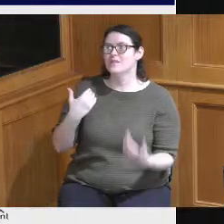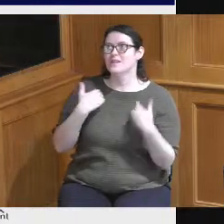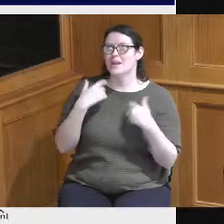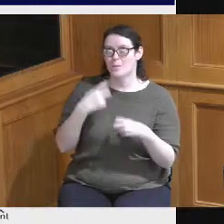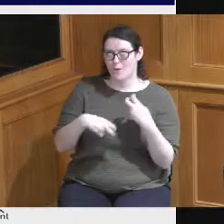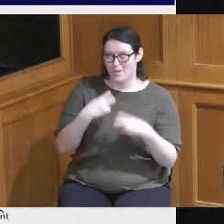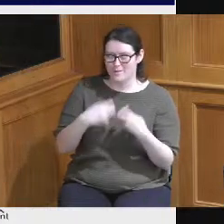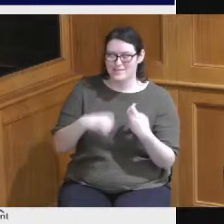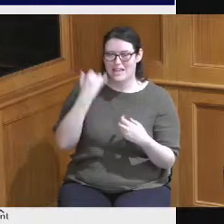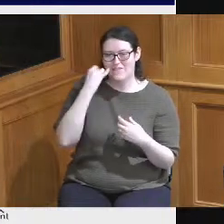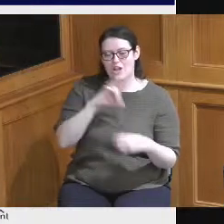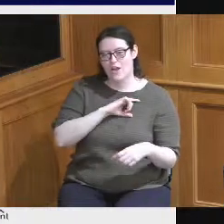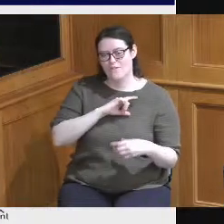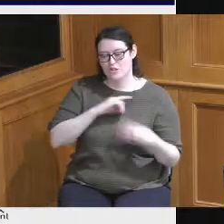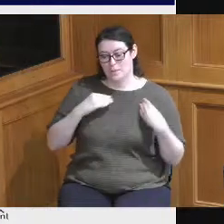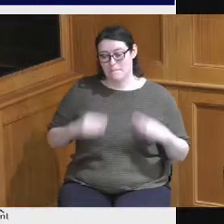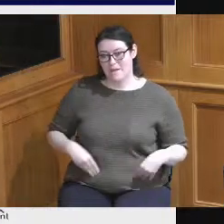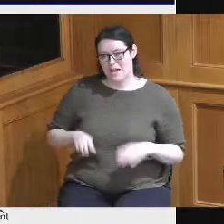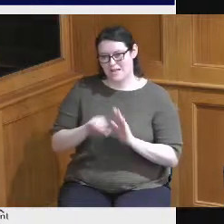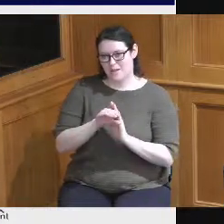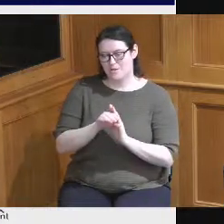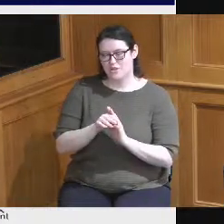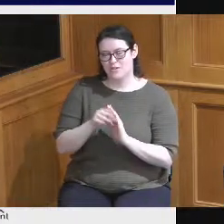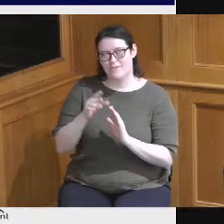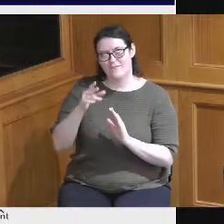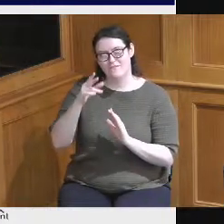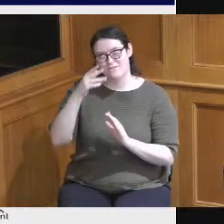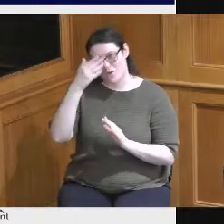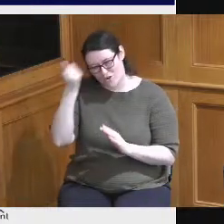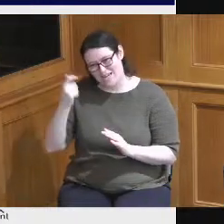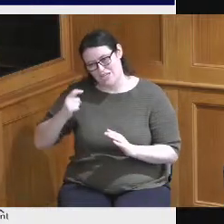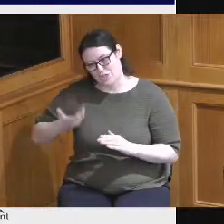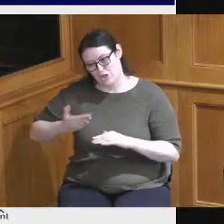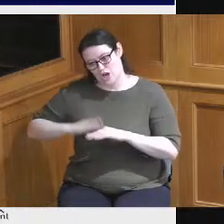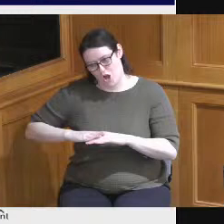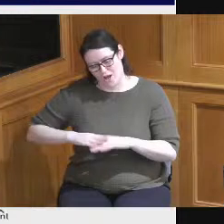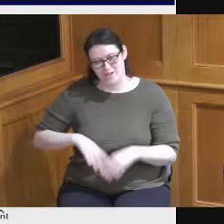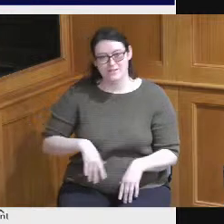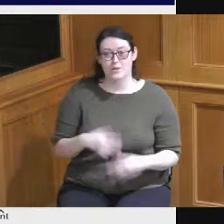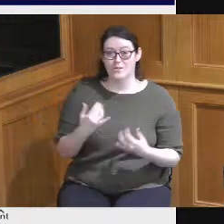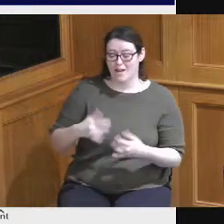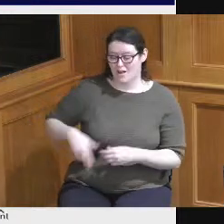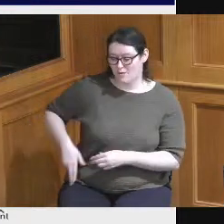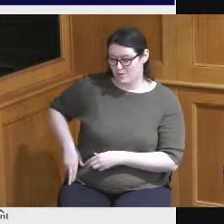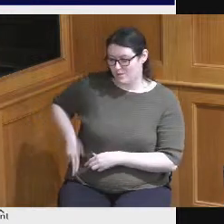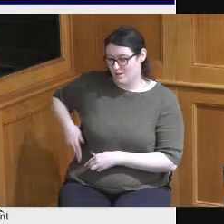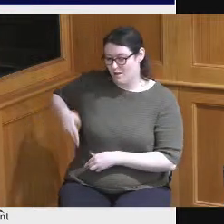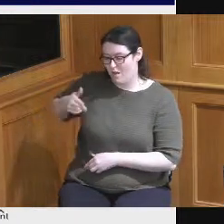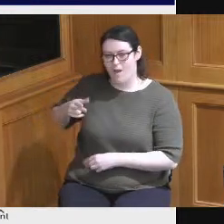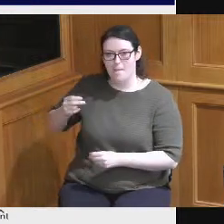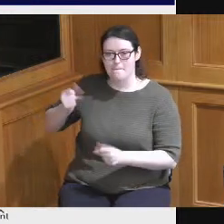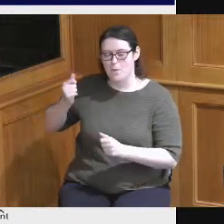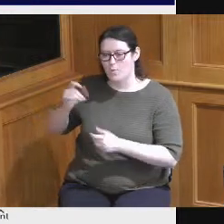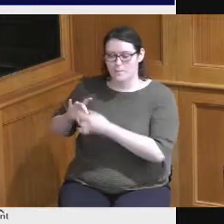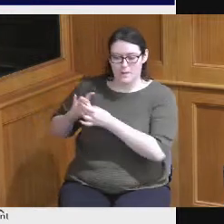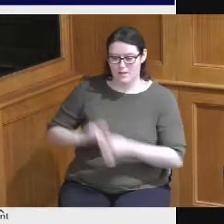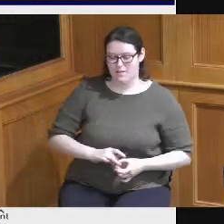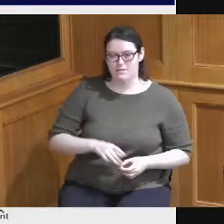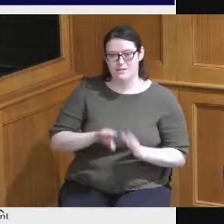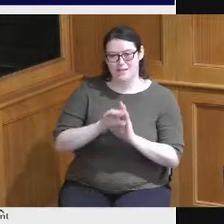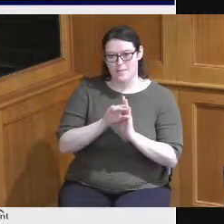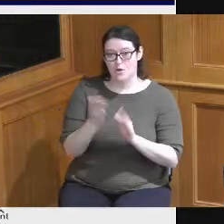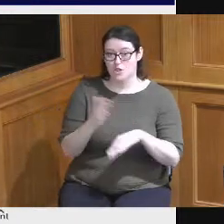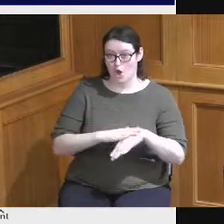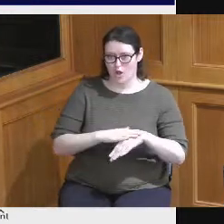on their body cameras. Axon Signal, when that gun is drawn, it immediately turns on the camera. The in-car cameras that I just